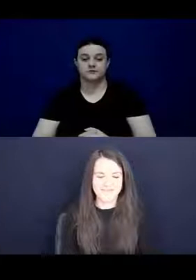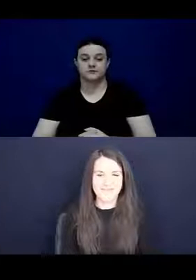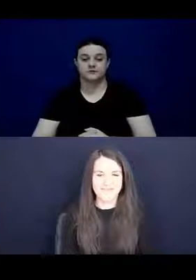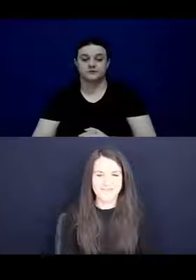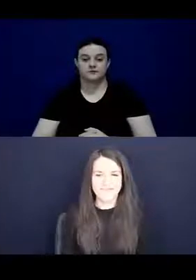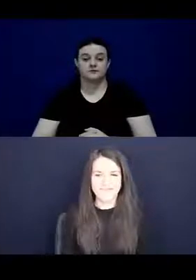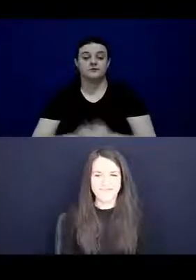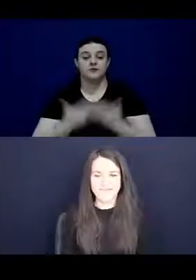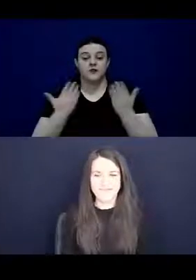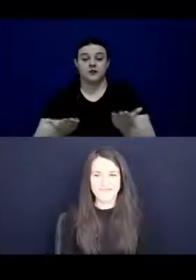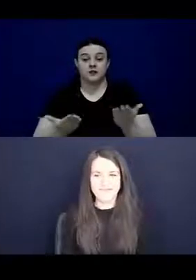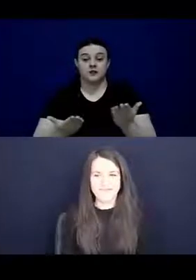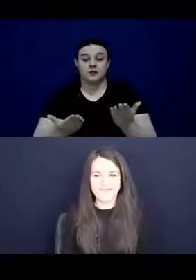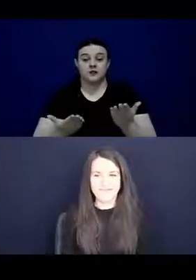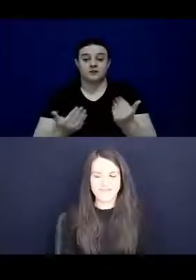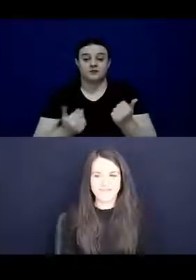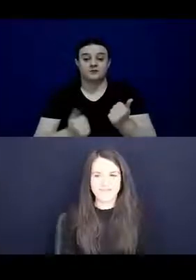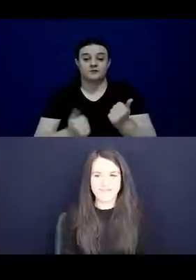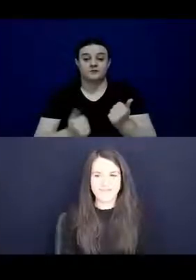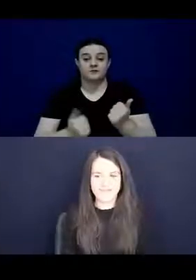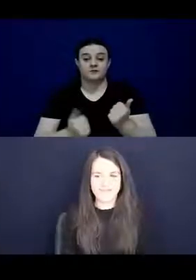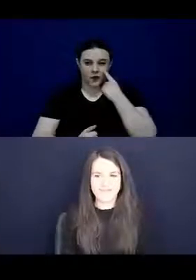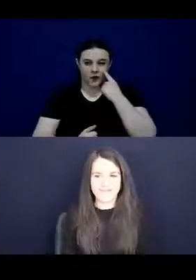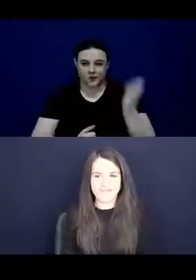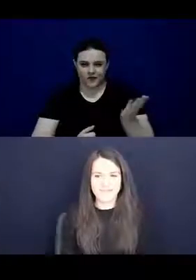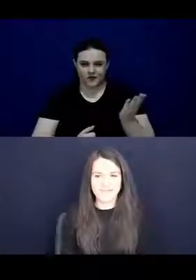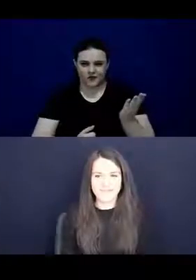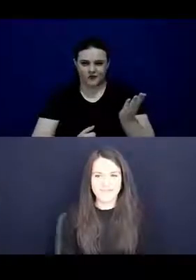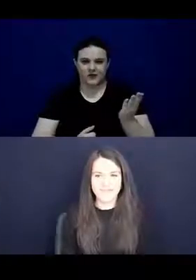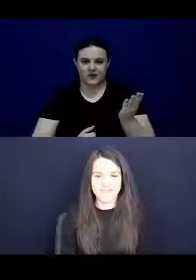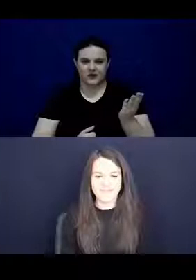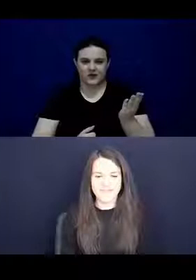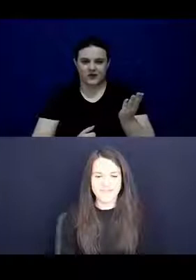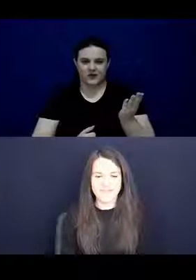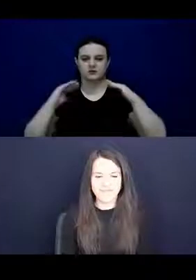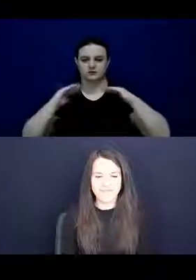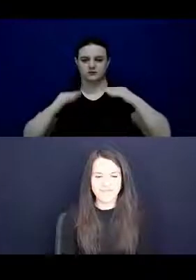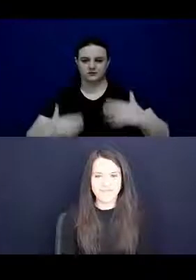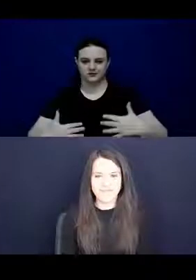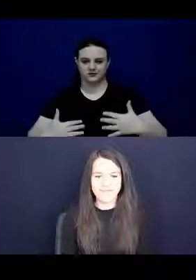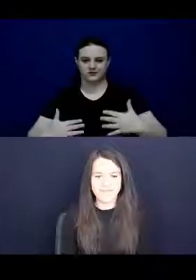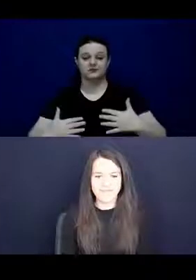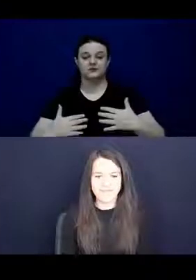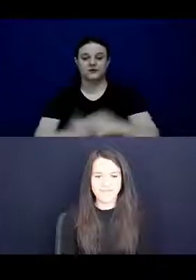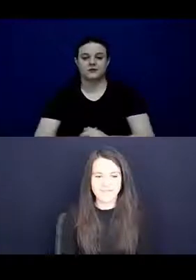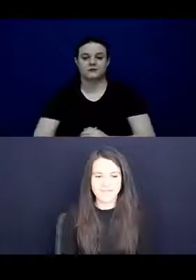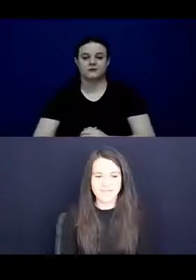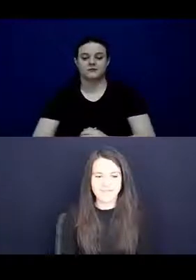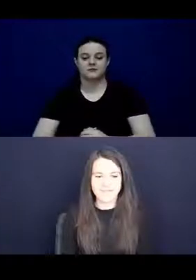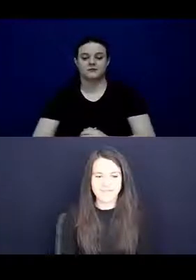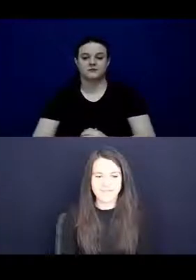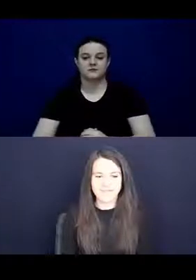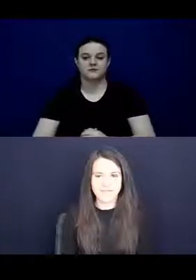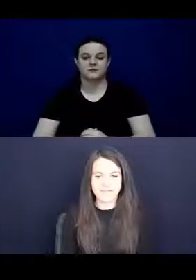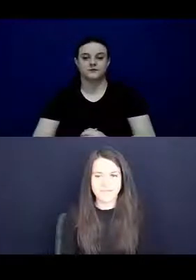So the image that you see here is principally towards the left. You see an image